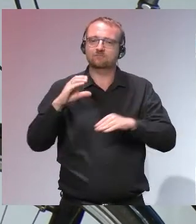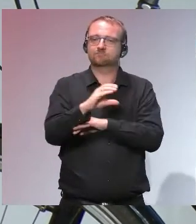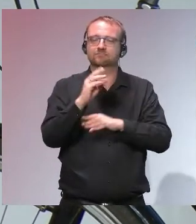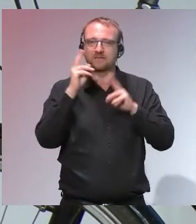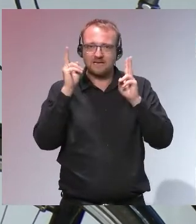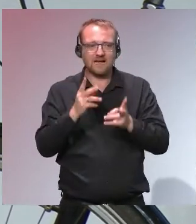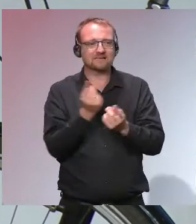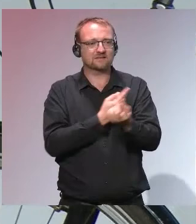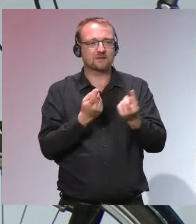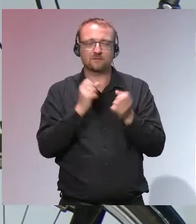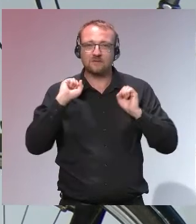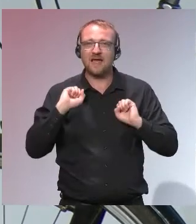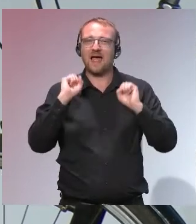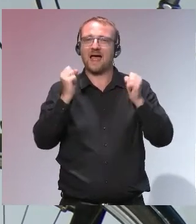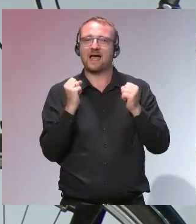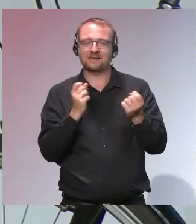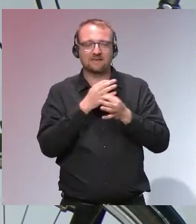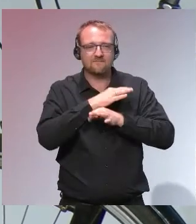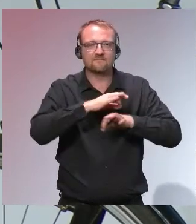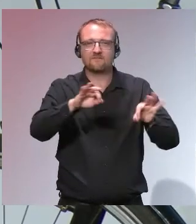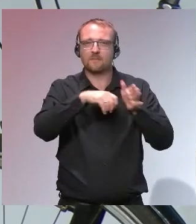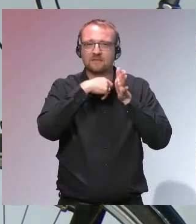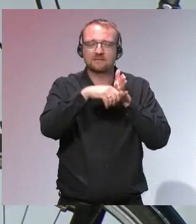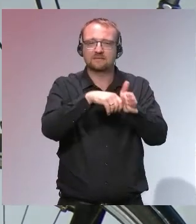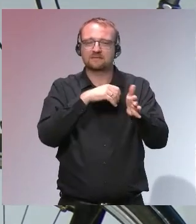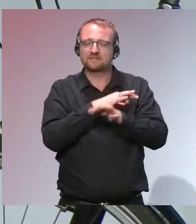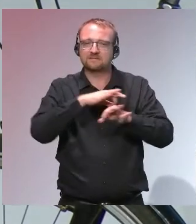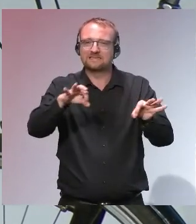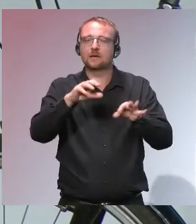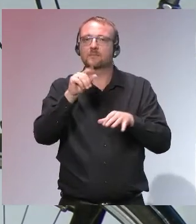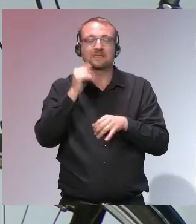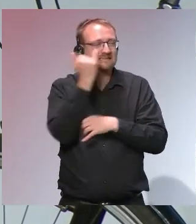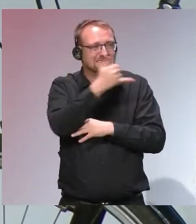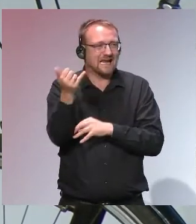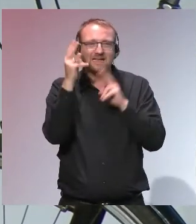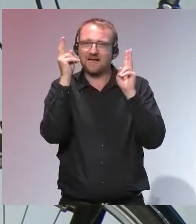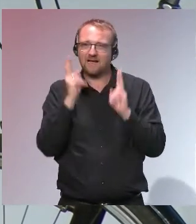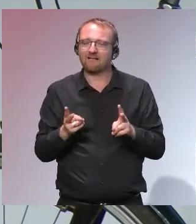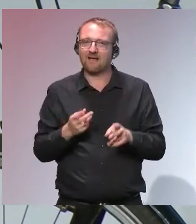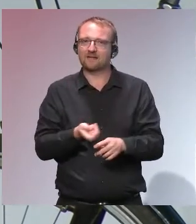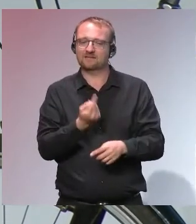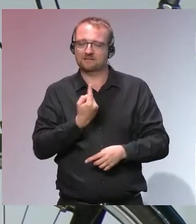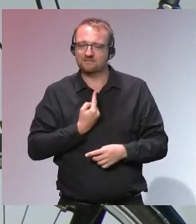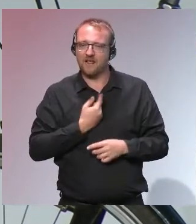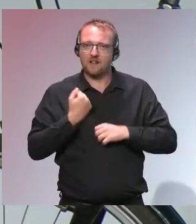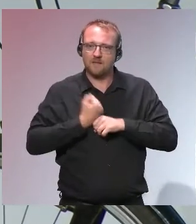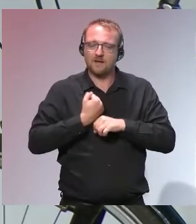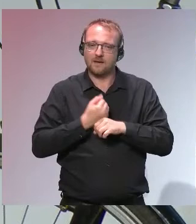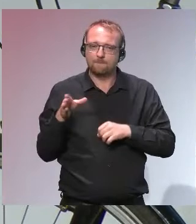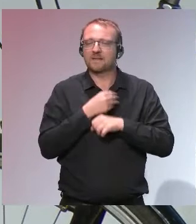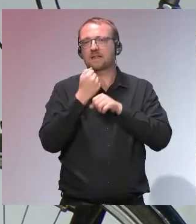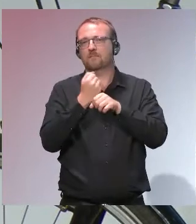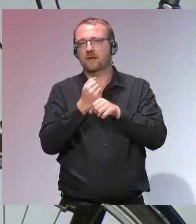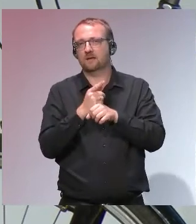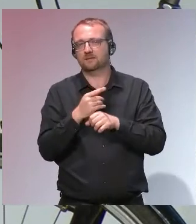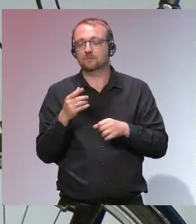of course, measures they can take, measures we can all take. And if they feel that they're part of a community taking those measures and feel more empowered, I think that can help